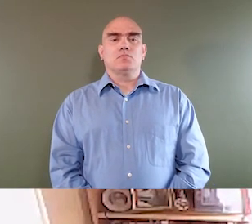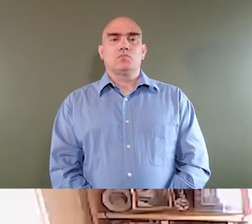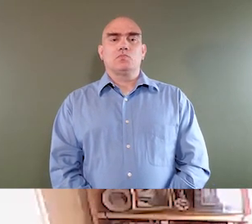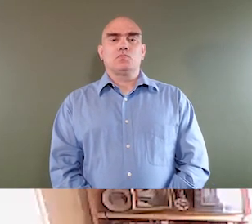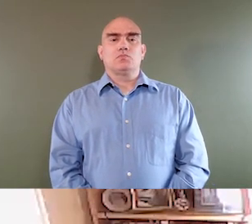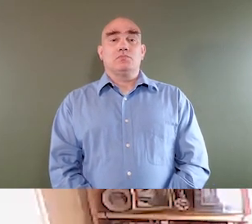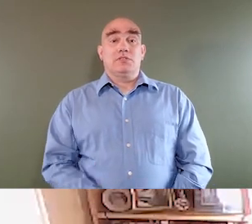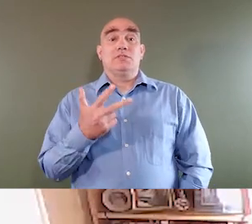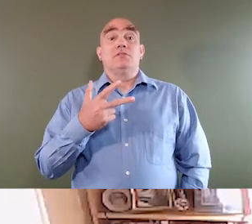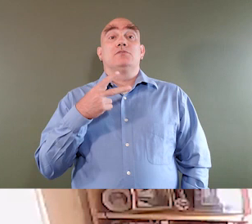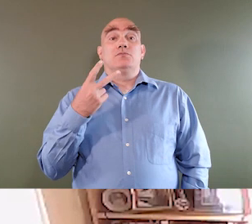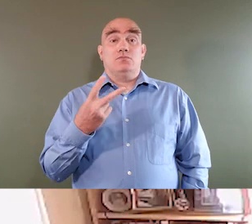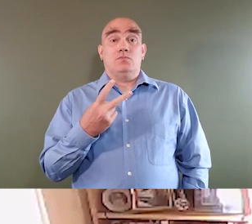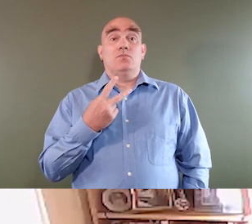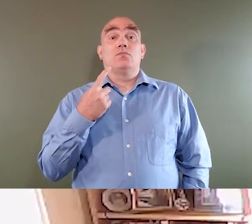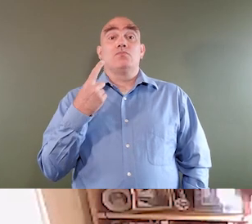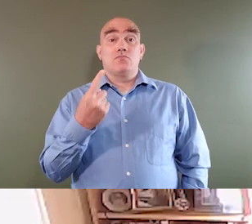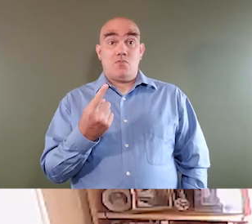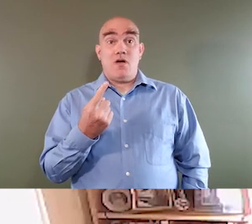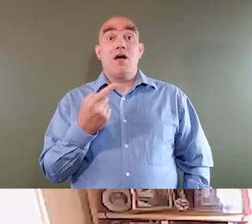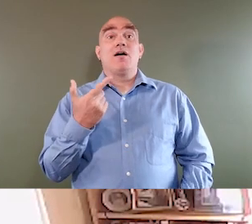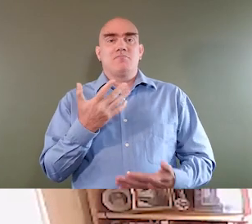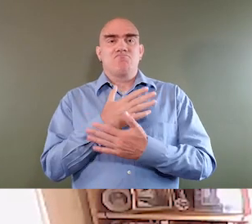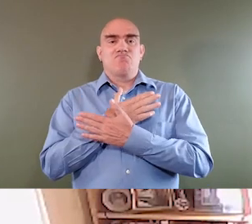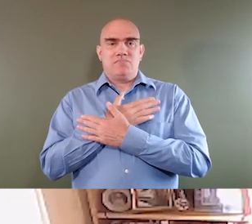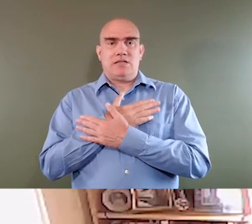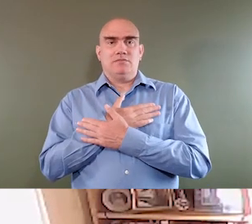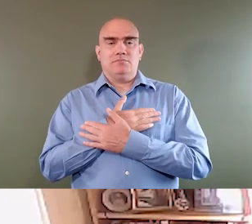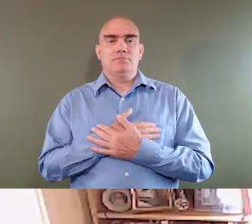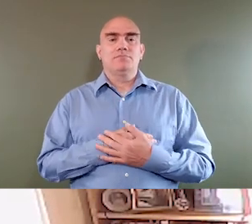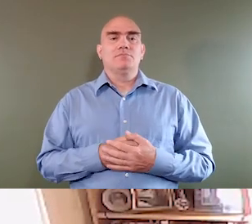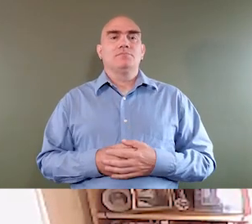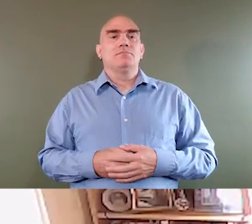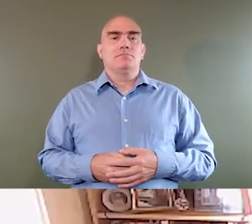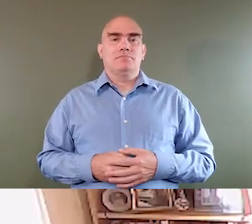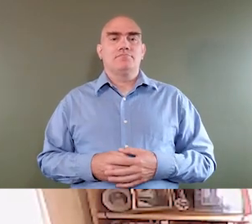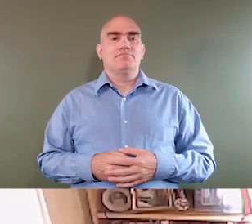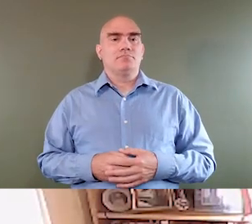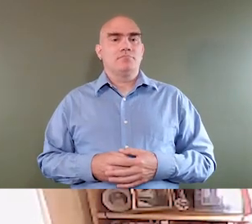And 3, 2, 1, and relax.